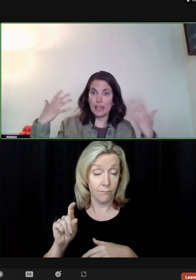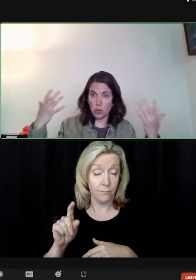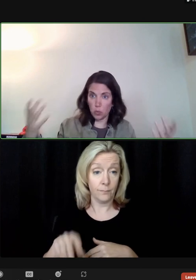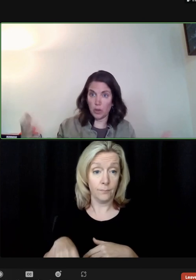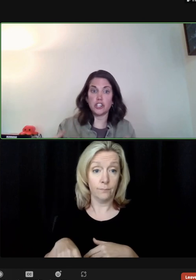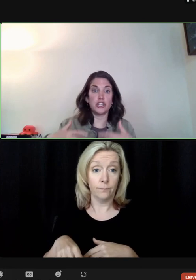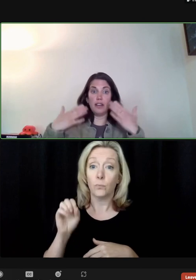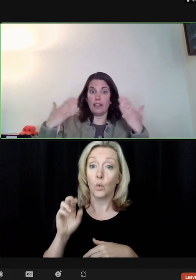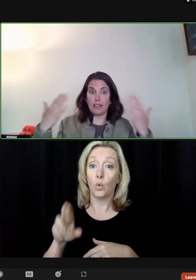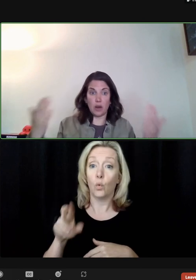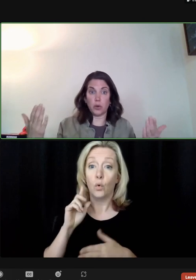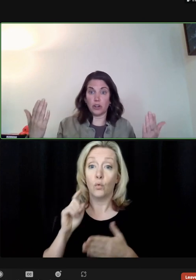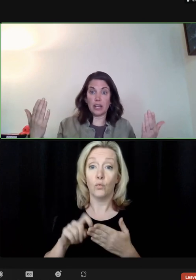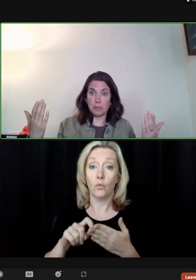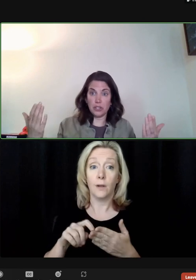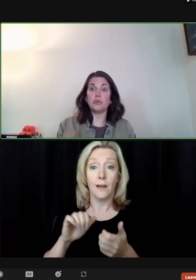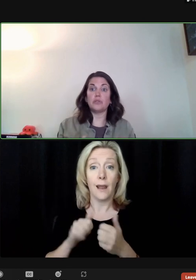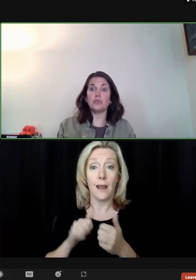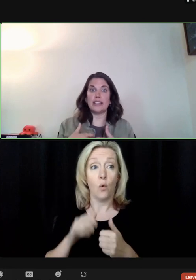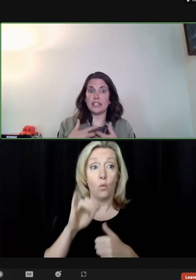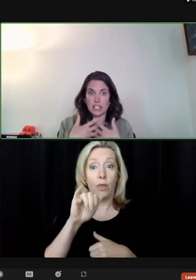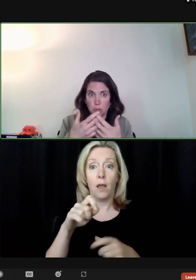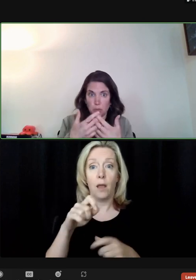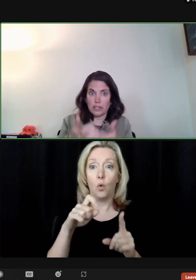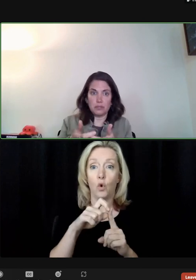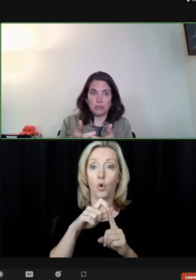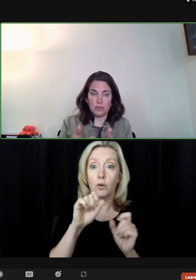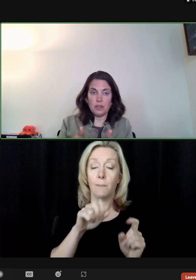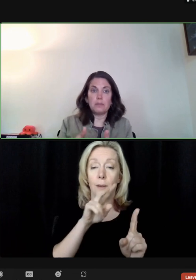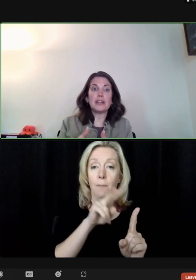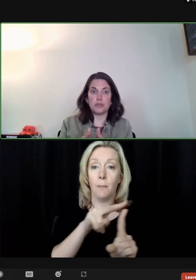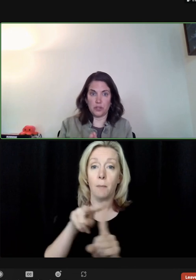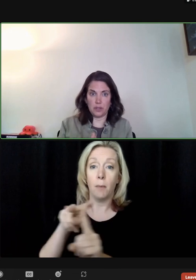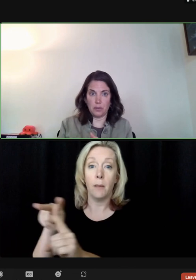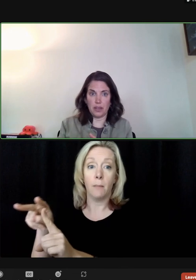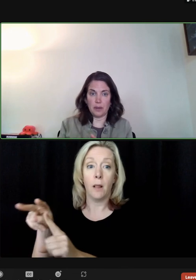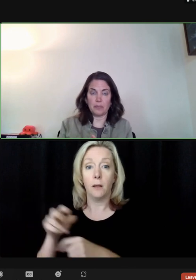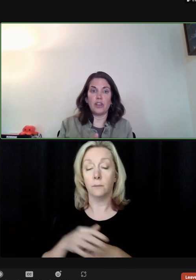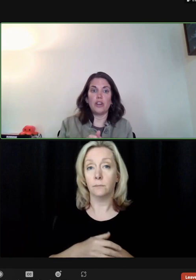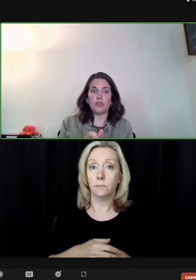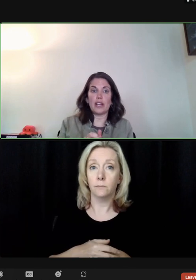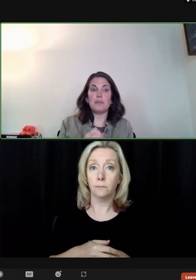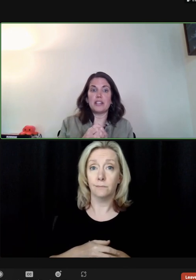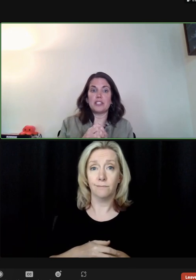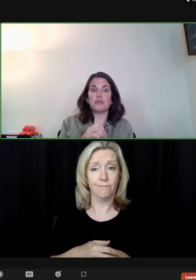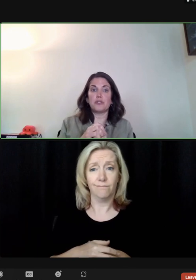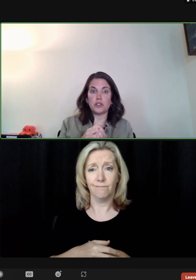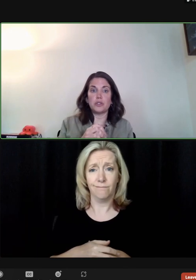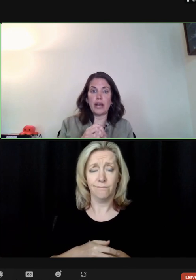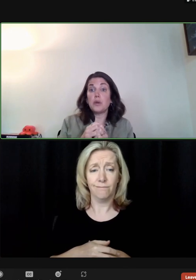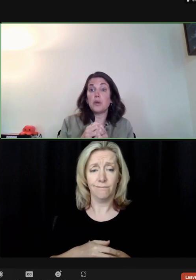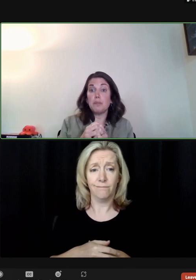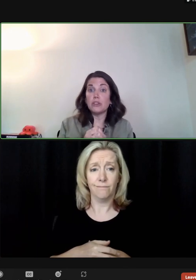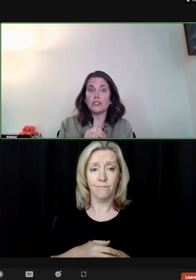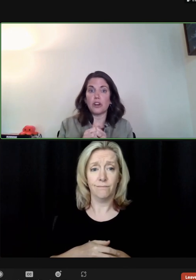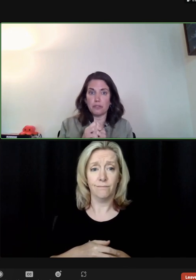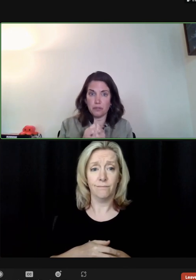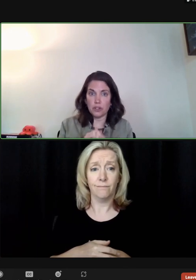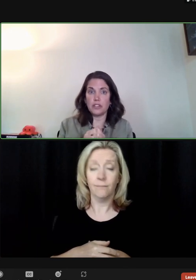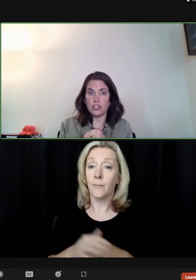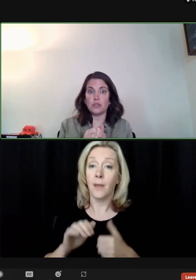different ways in which that word can be used as an expressive means for something, right? Because first, how do